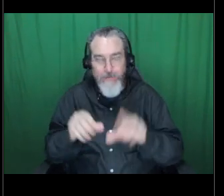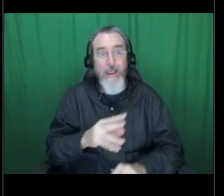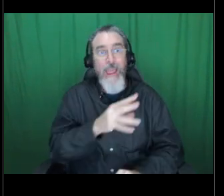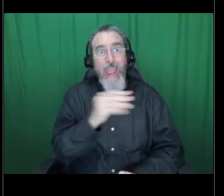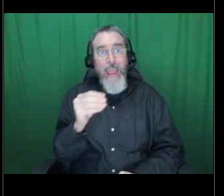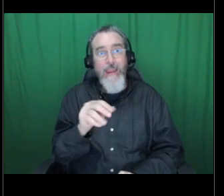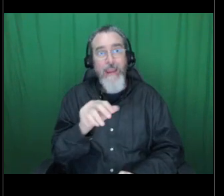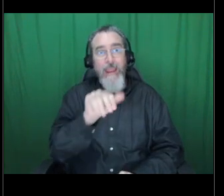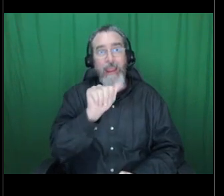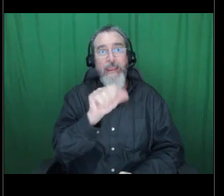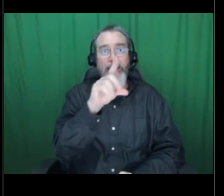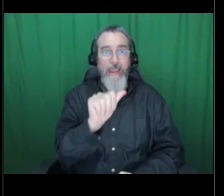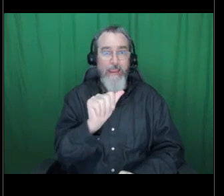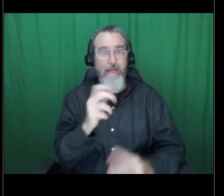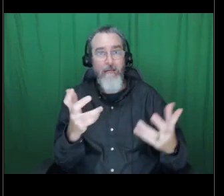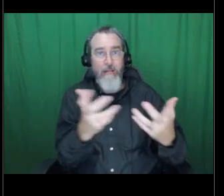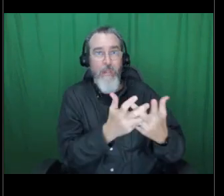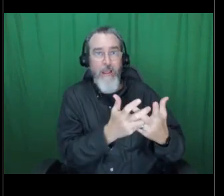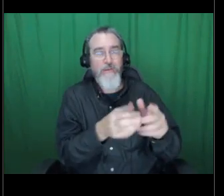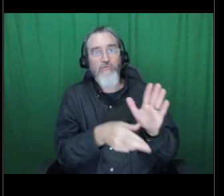compliance reviews.